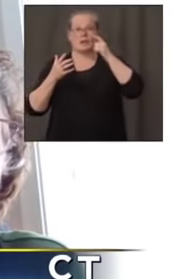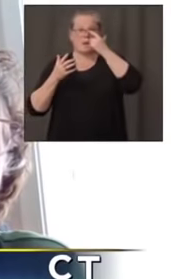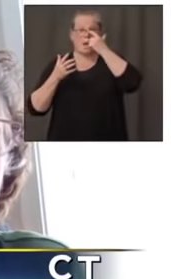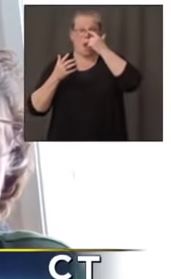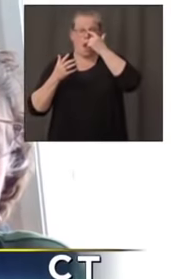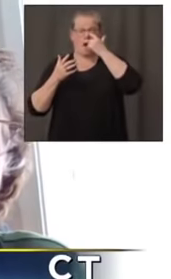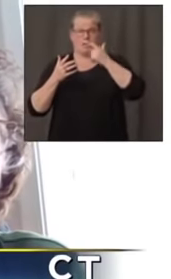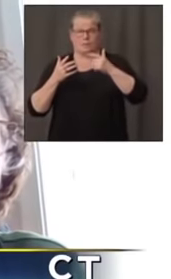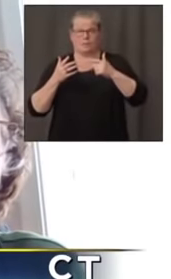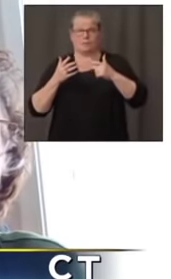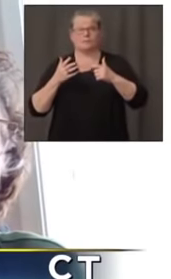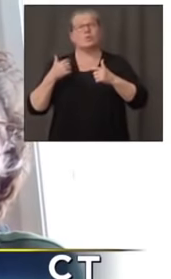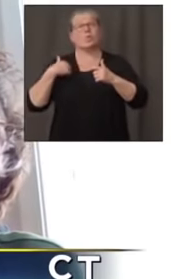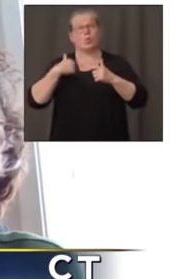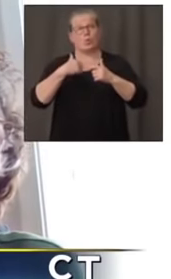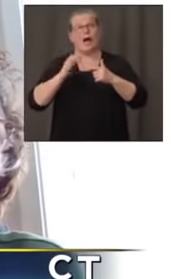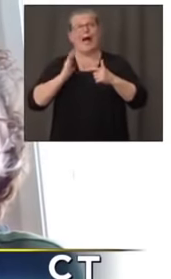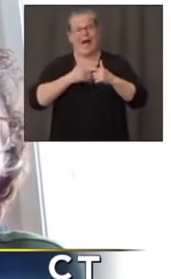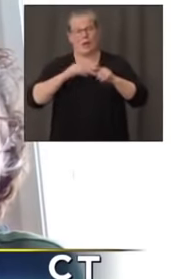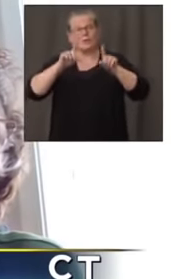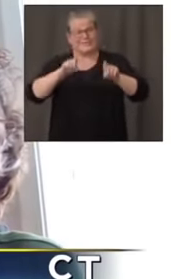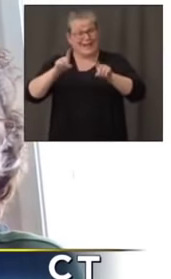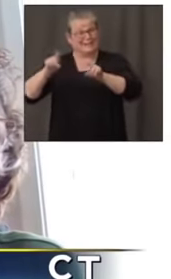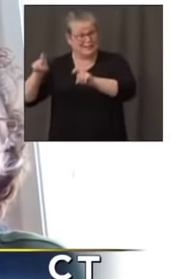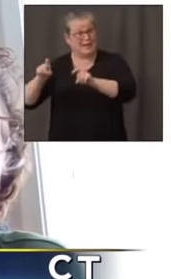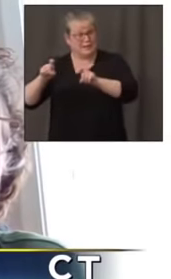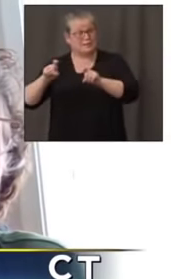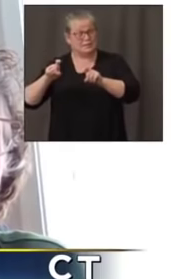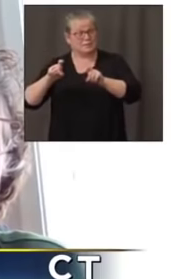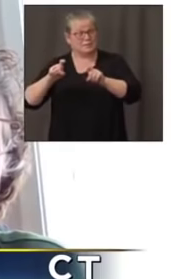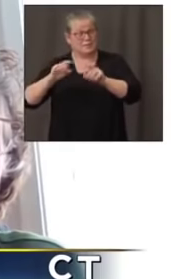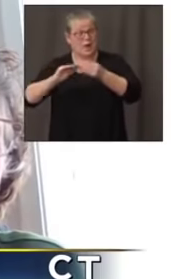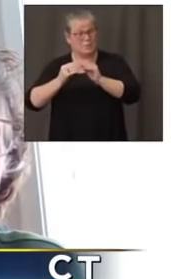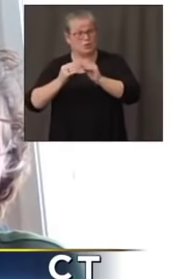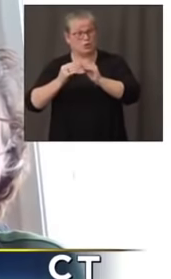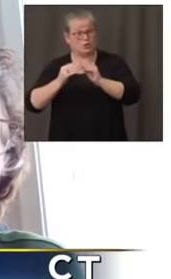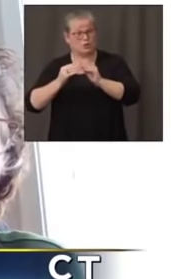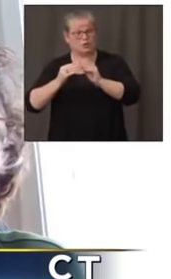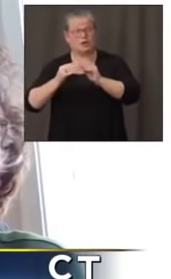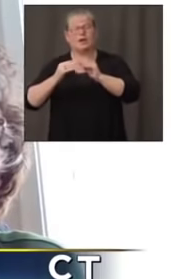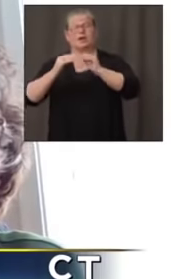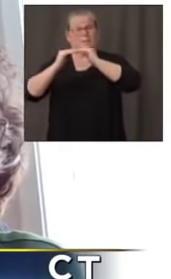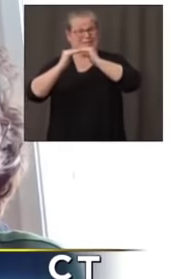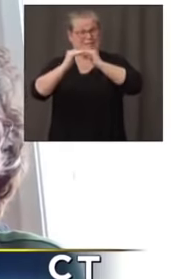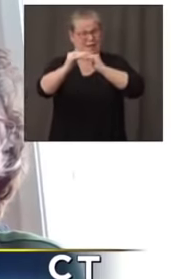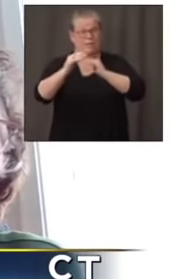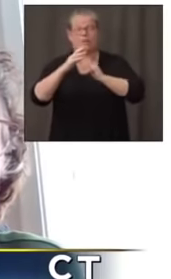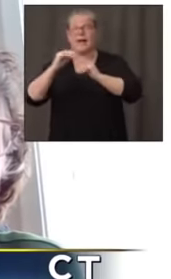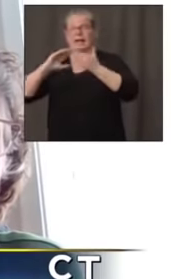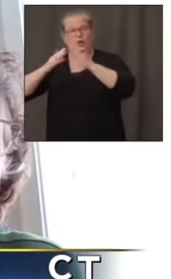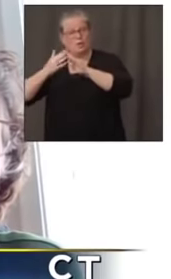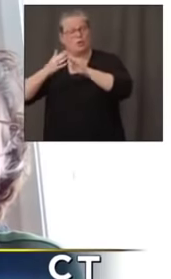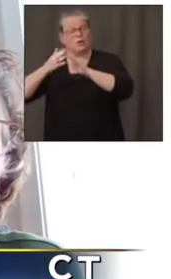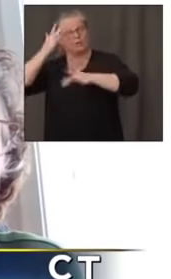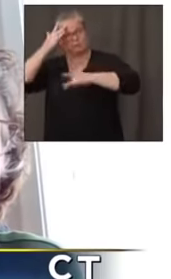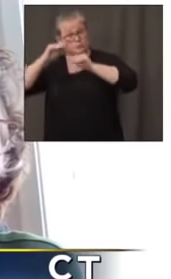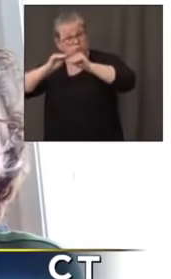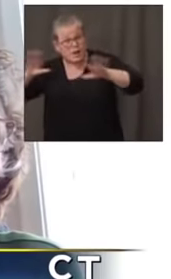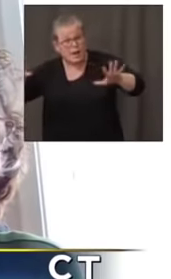relatively stable in our testing numbers and in our community spread and positivity rate. So under